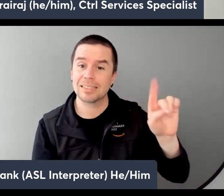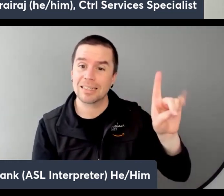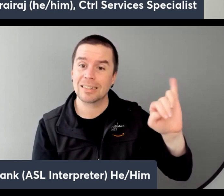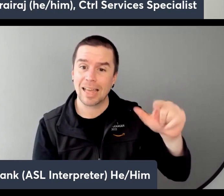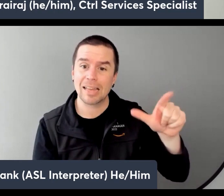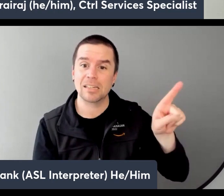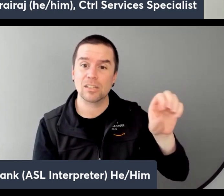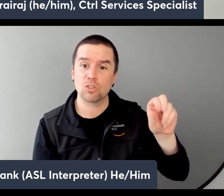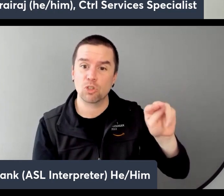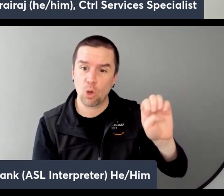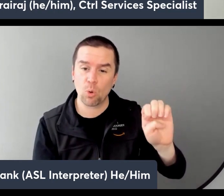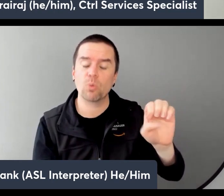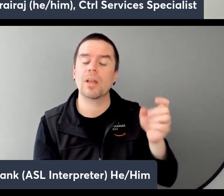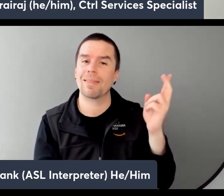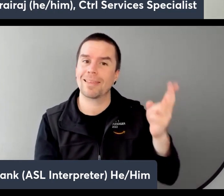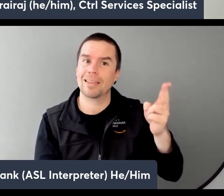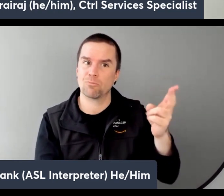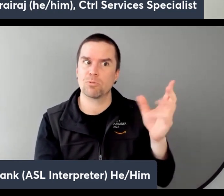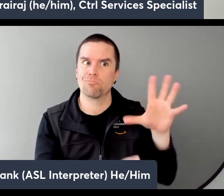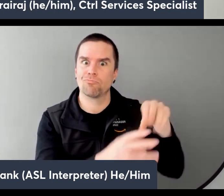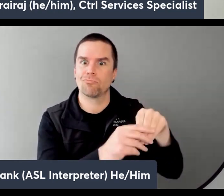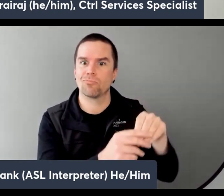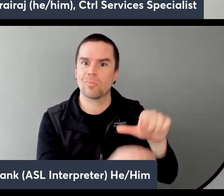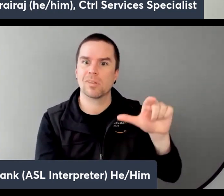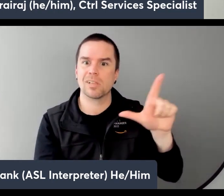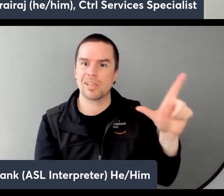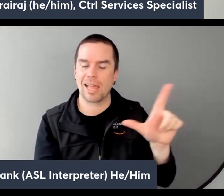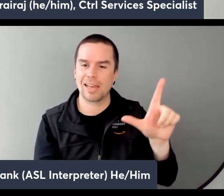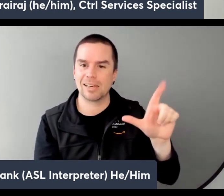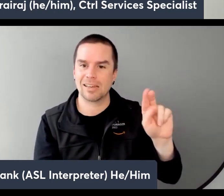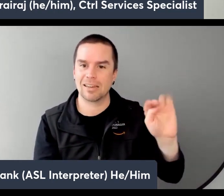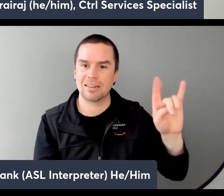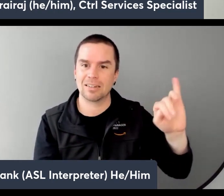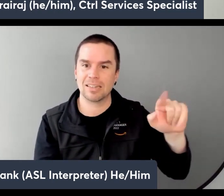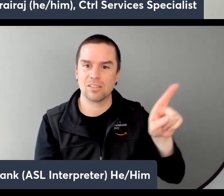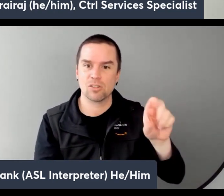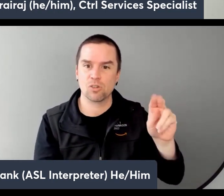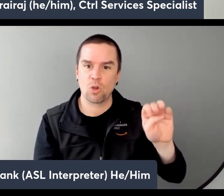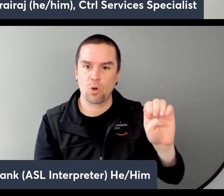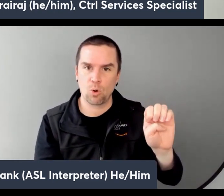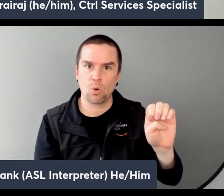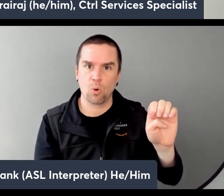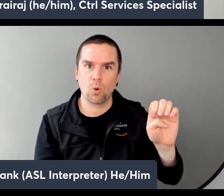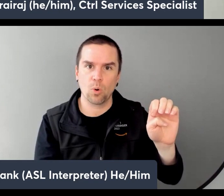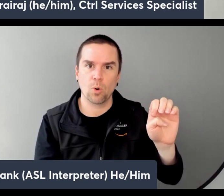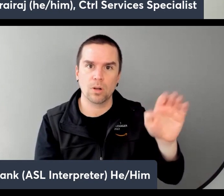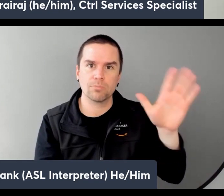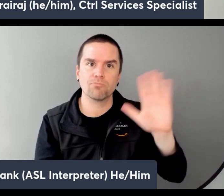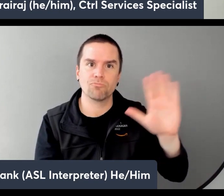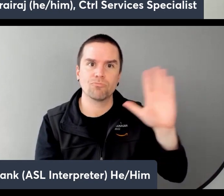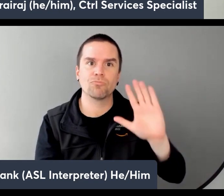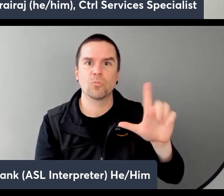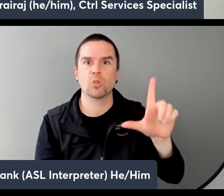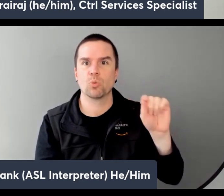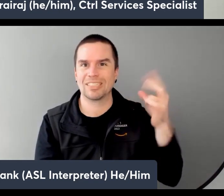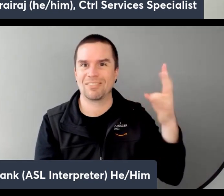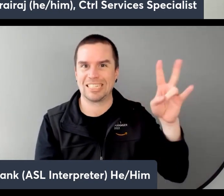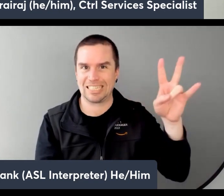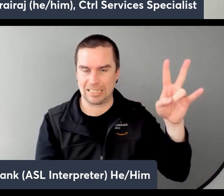that pertains to landing zone within AWS, it comes from back in 2017, 2018. And